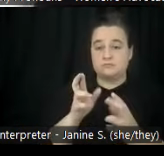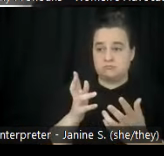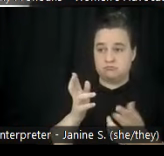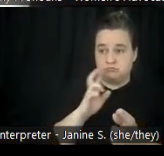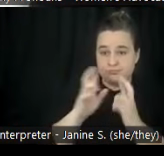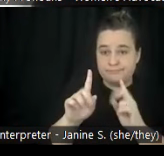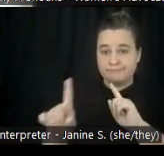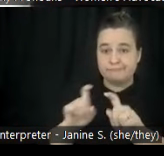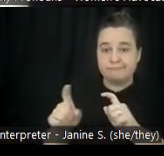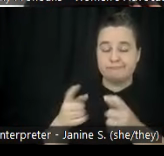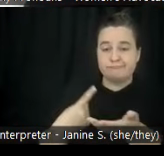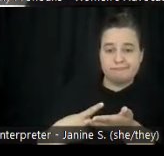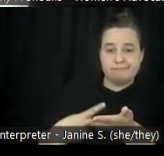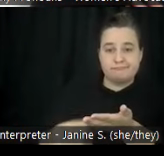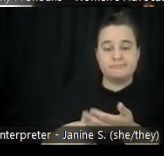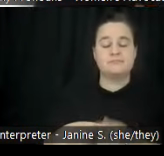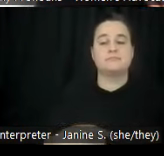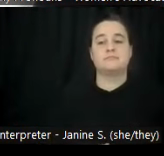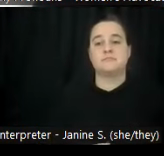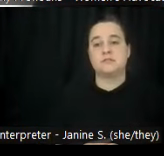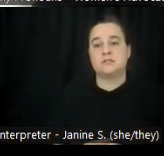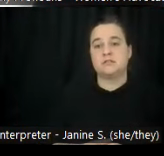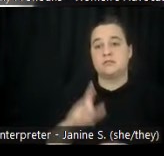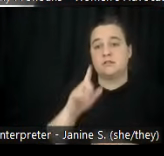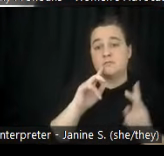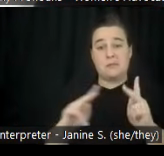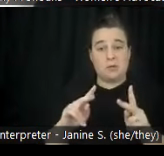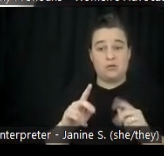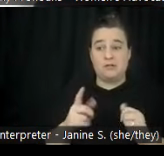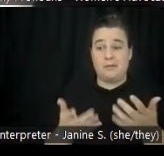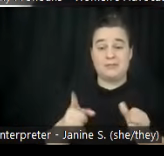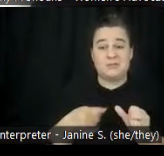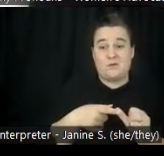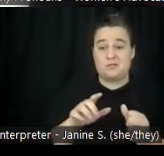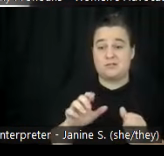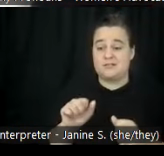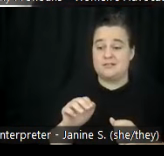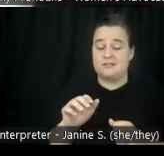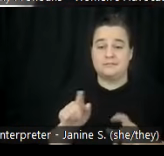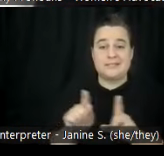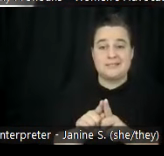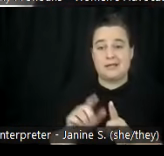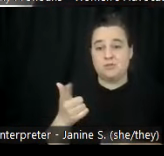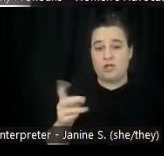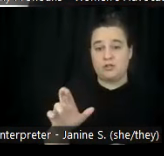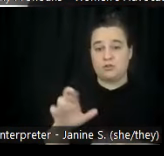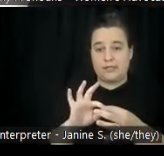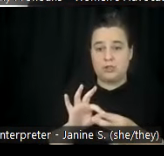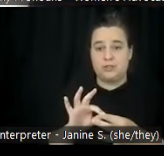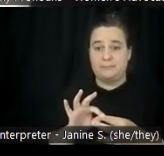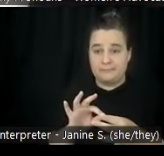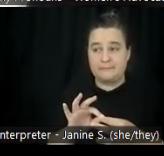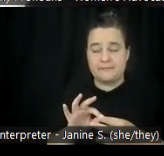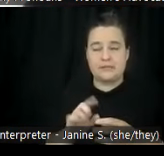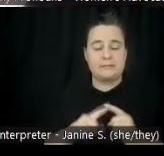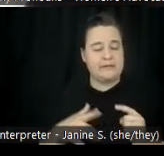partner. So for folks who this might be their first same gender relationship, they might say like, this is my first same gender relationship, but